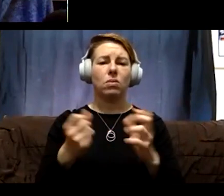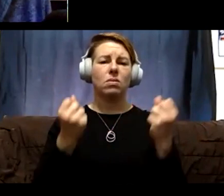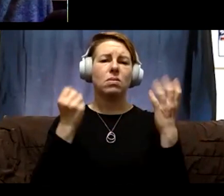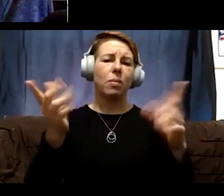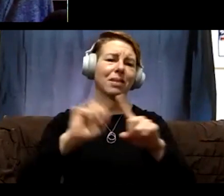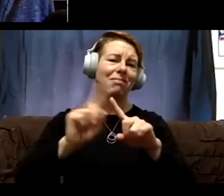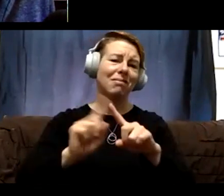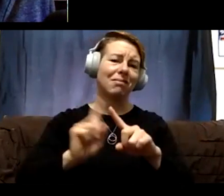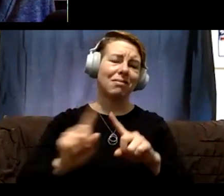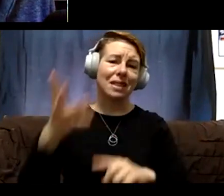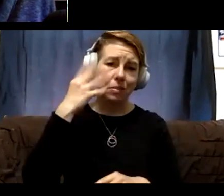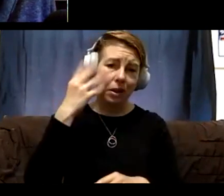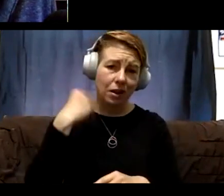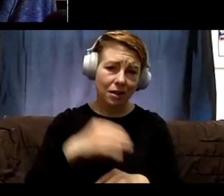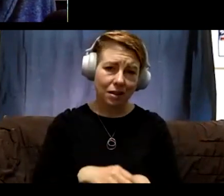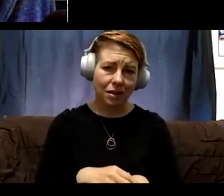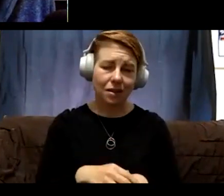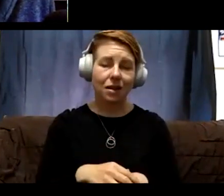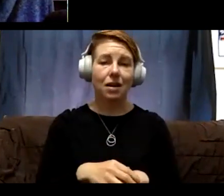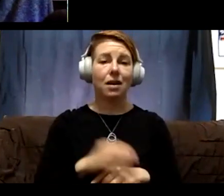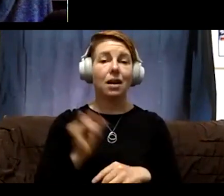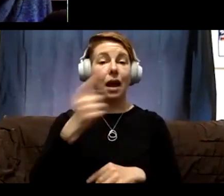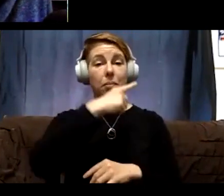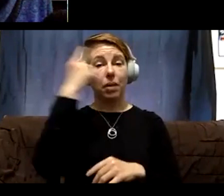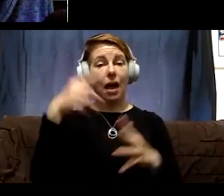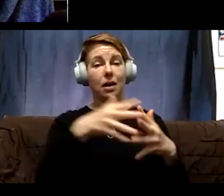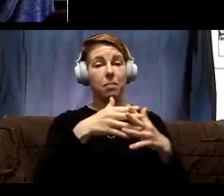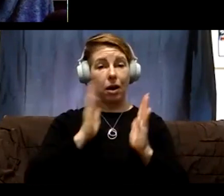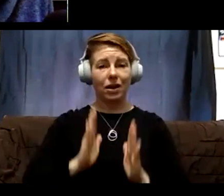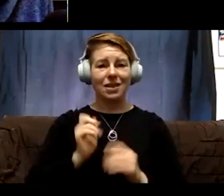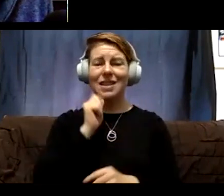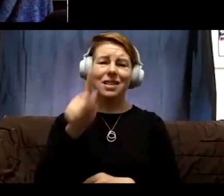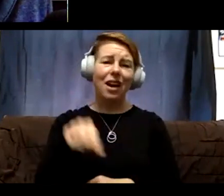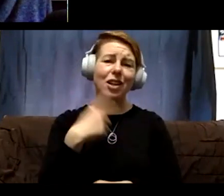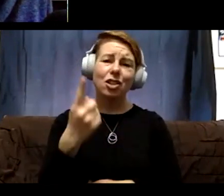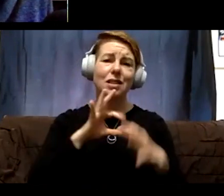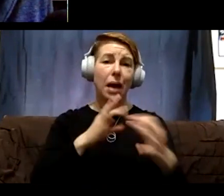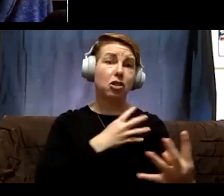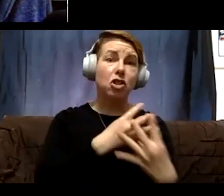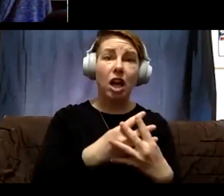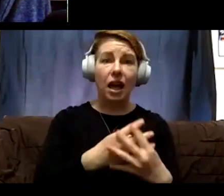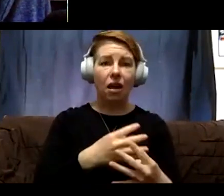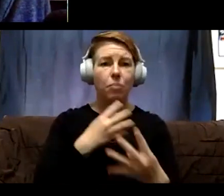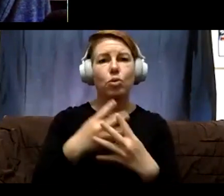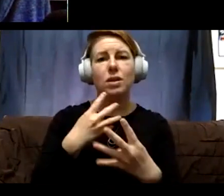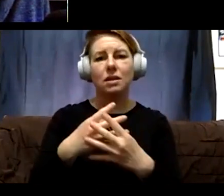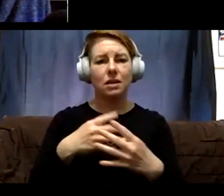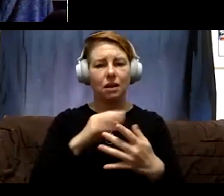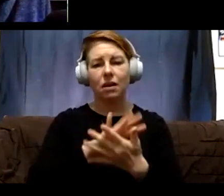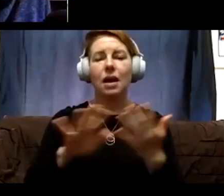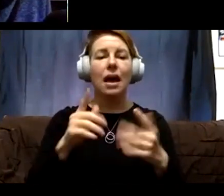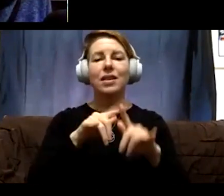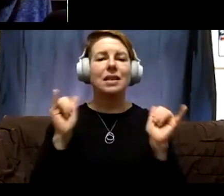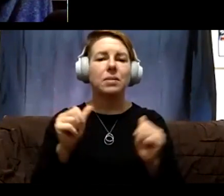So, you know, with regards to Black Americans, it's not just about like jail and prison. And at the same time, it's not